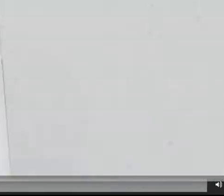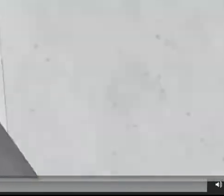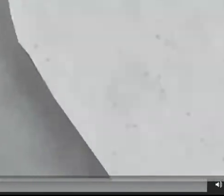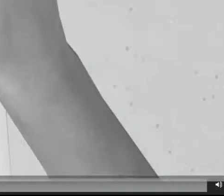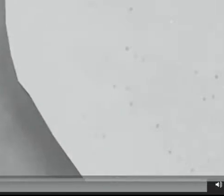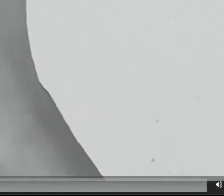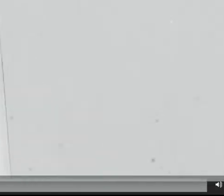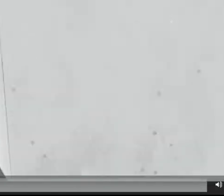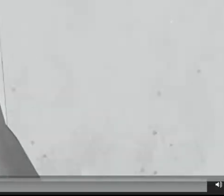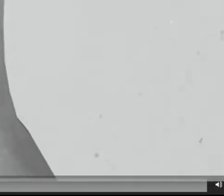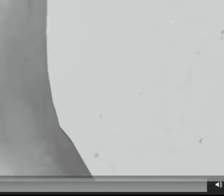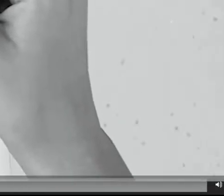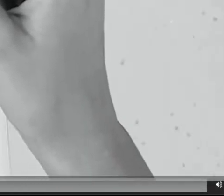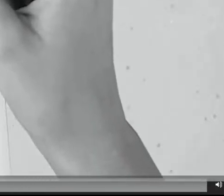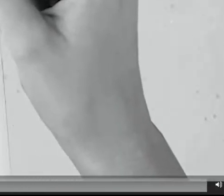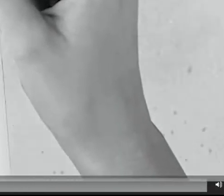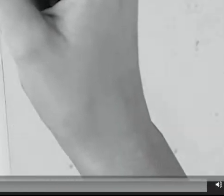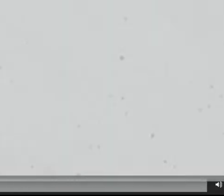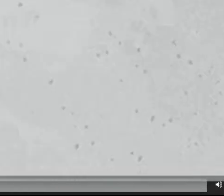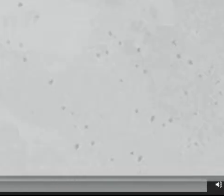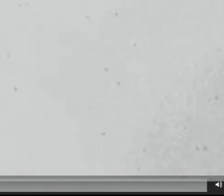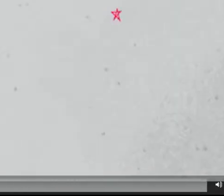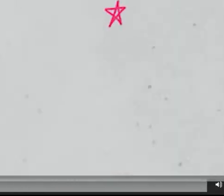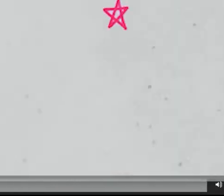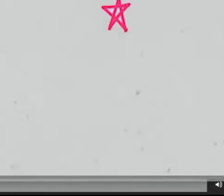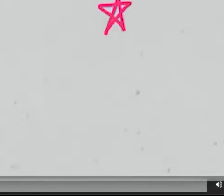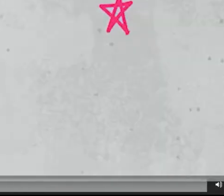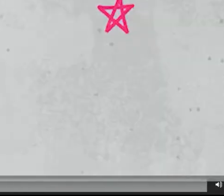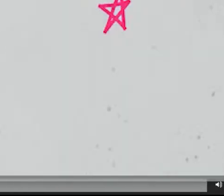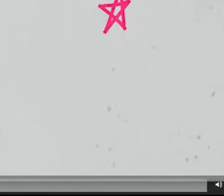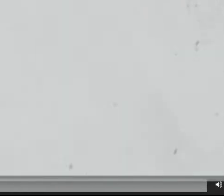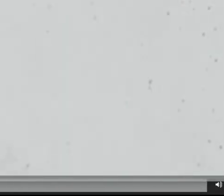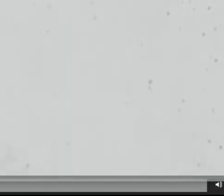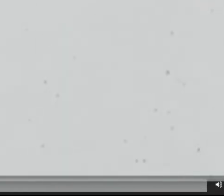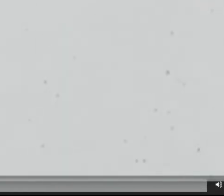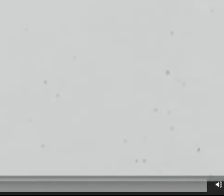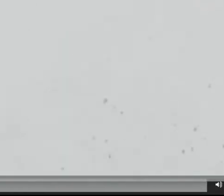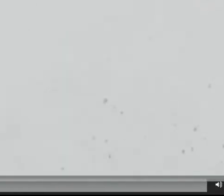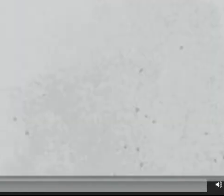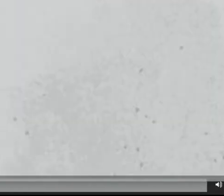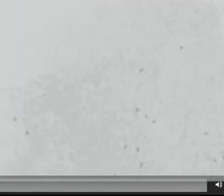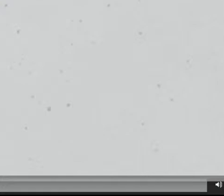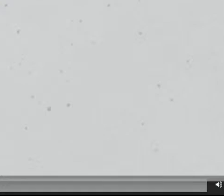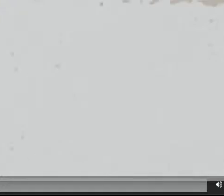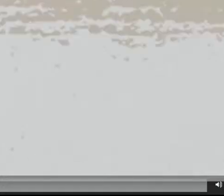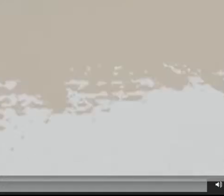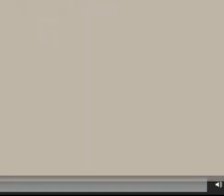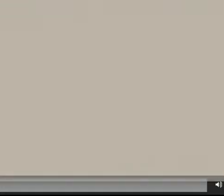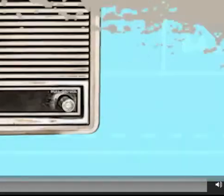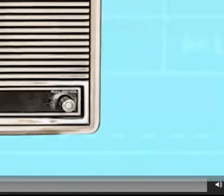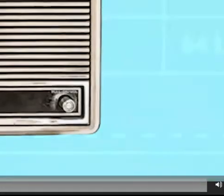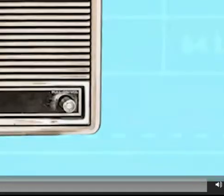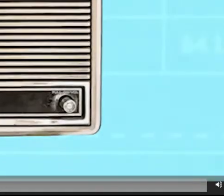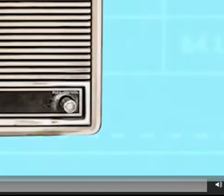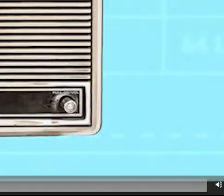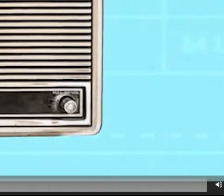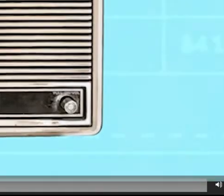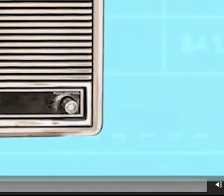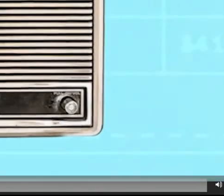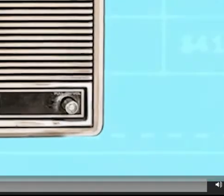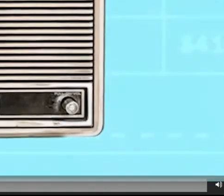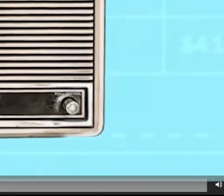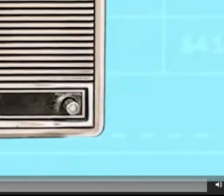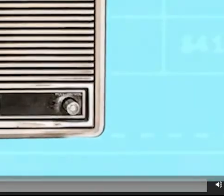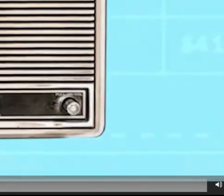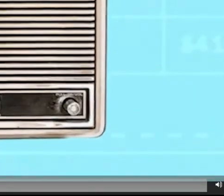you're denied, you can file an appeal with the Office of Administrative Hearings within 15 days of the mail date. Okay, so that was a